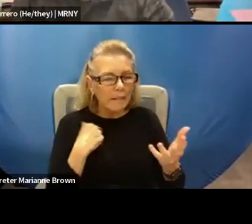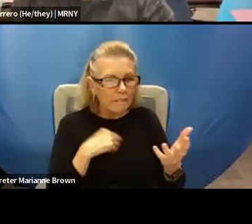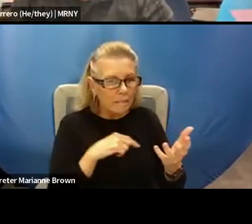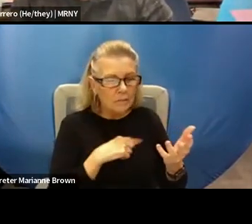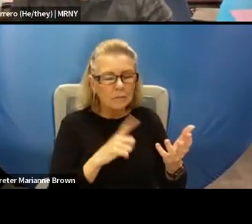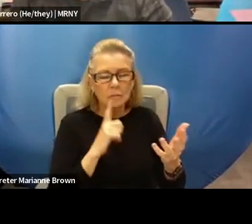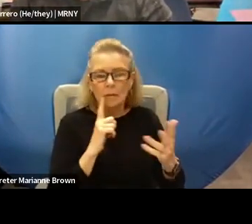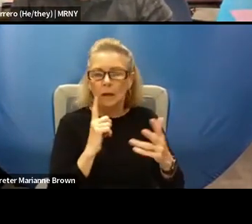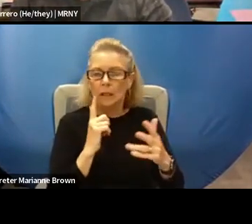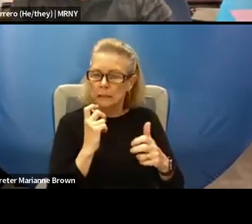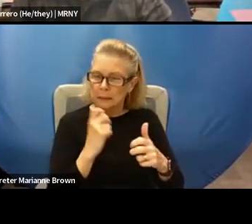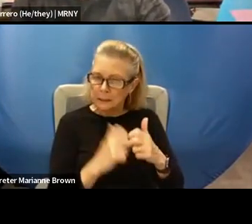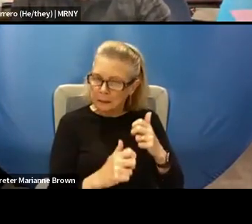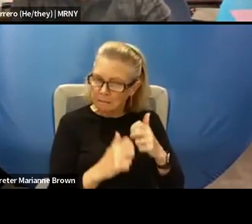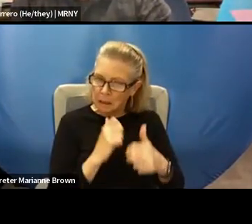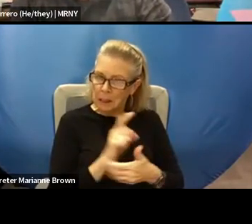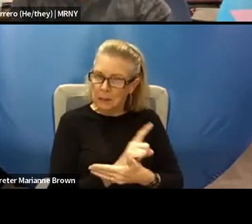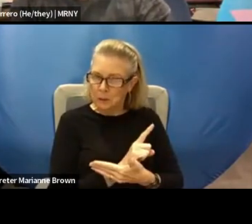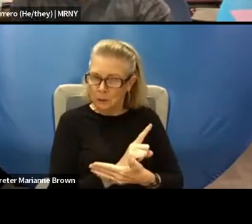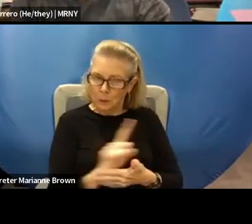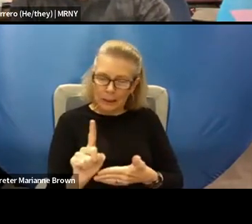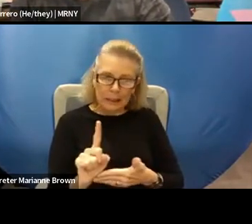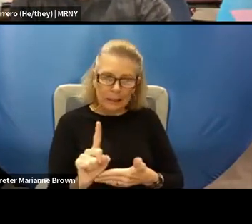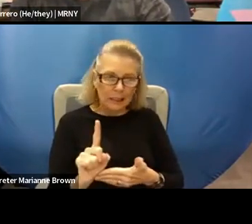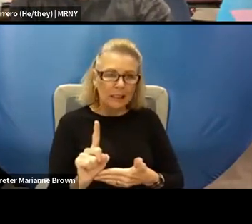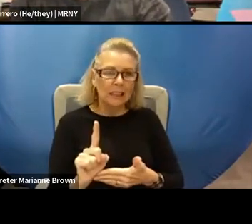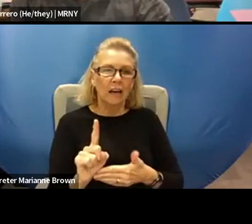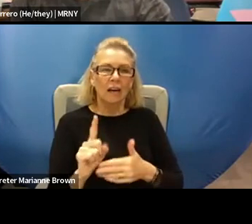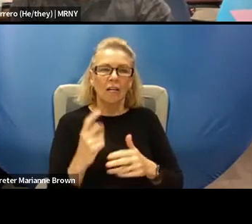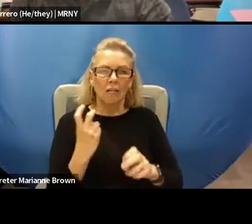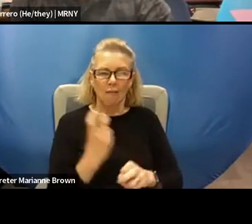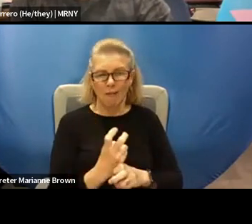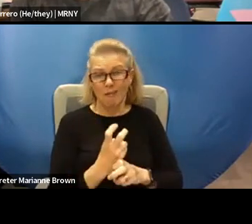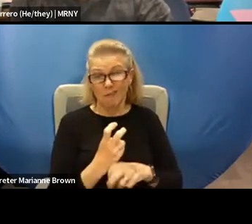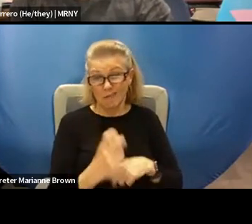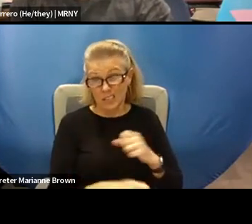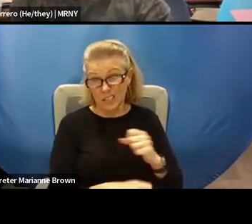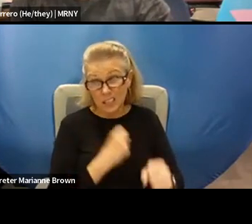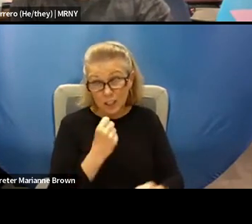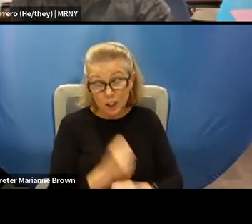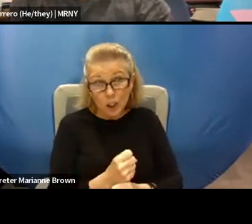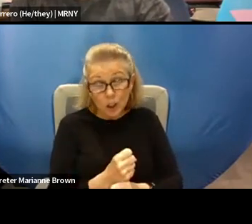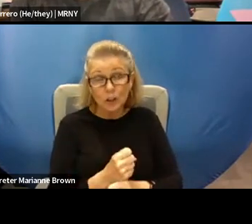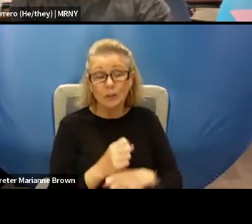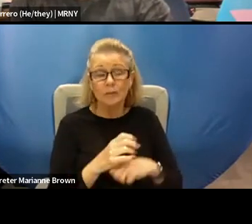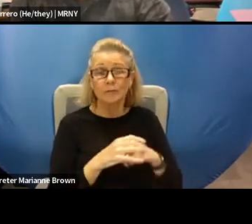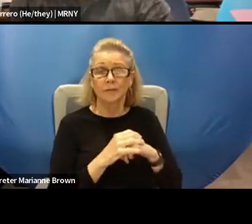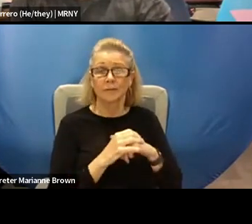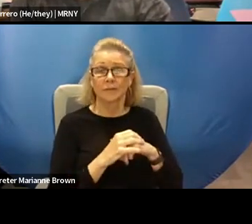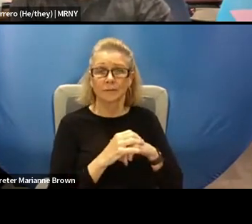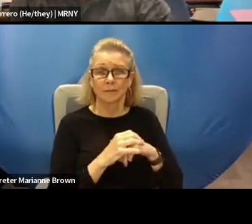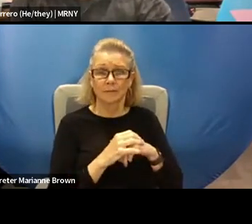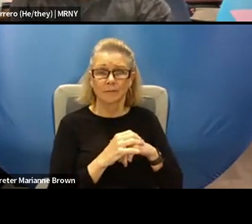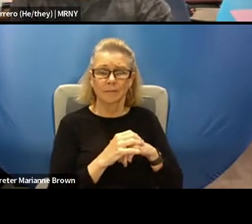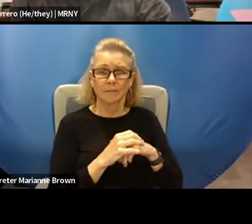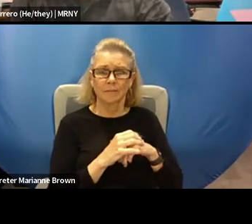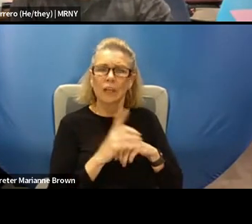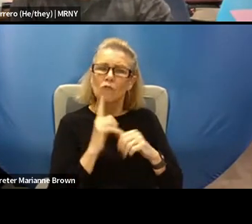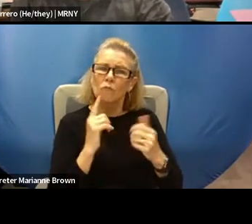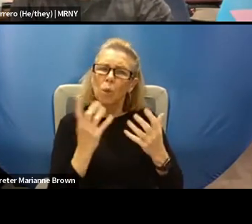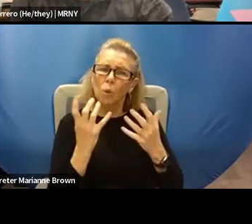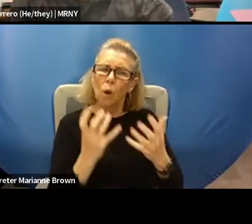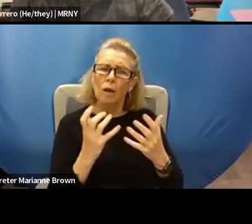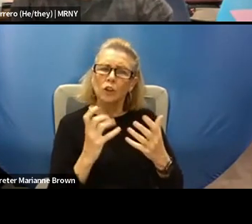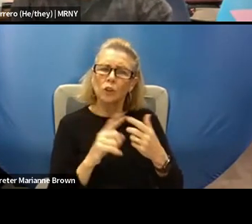really difficult week. It's been a really hard year. And I really want to